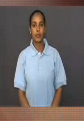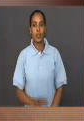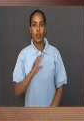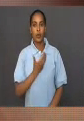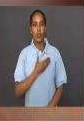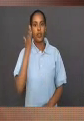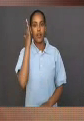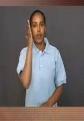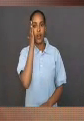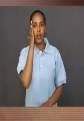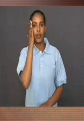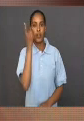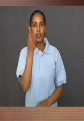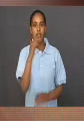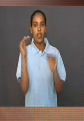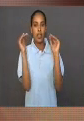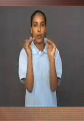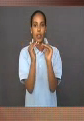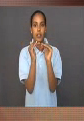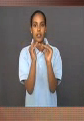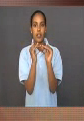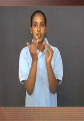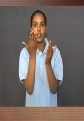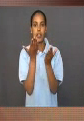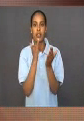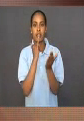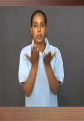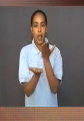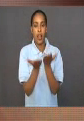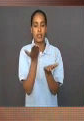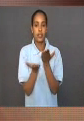We know the equation is balanced